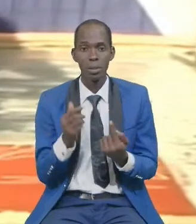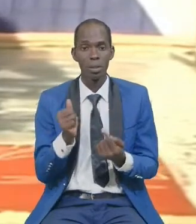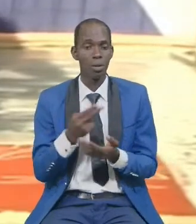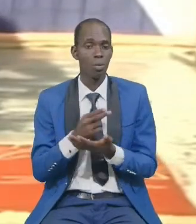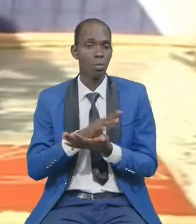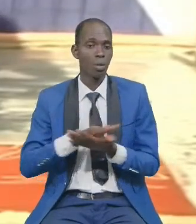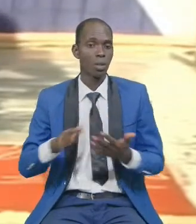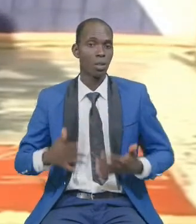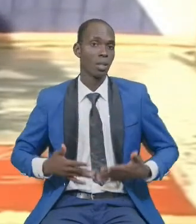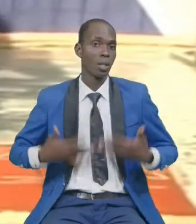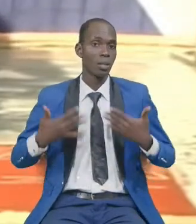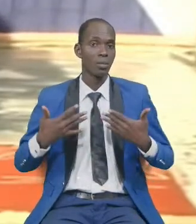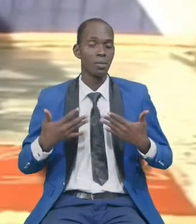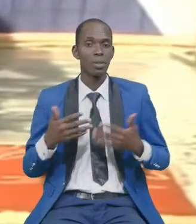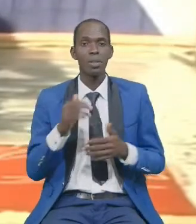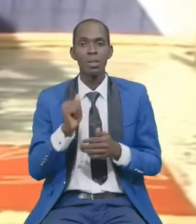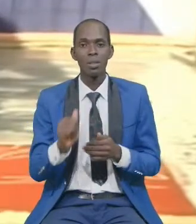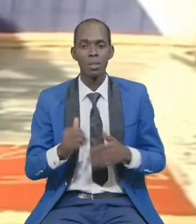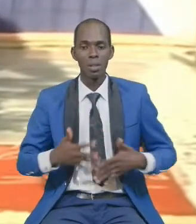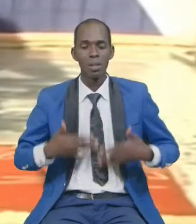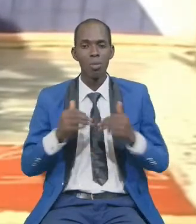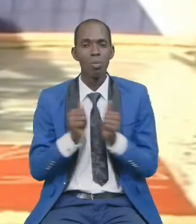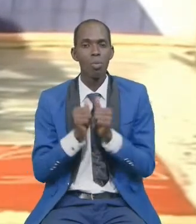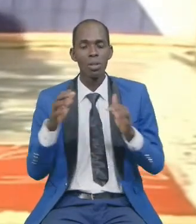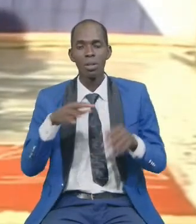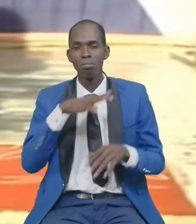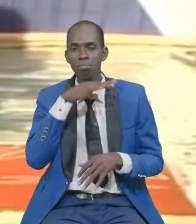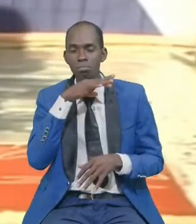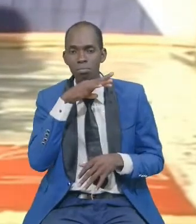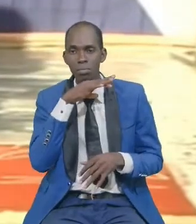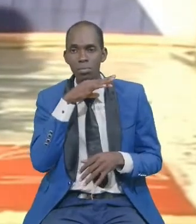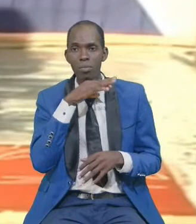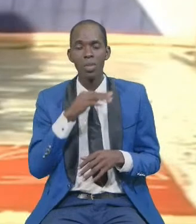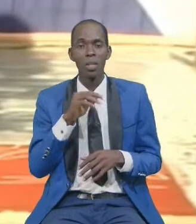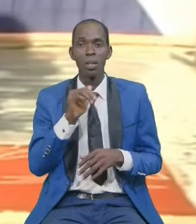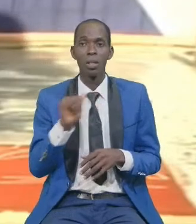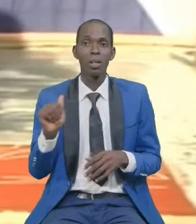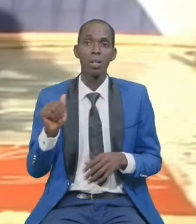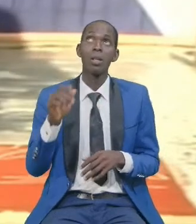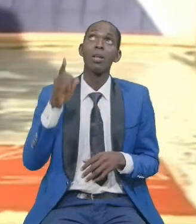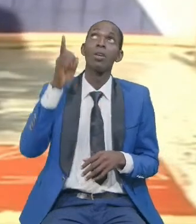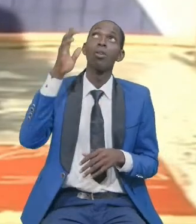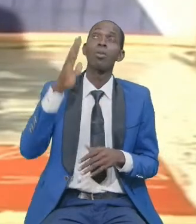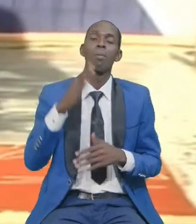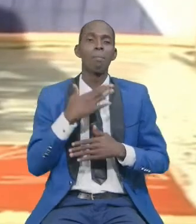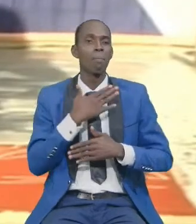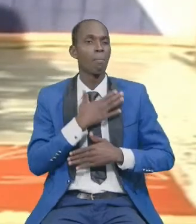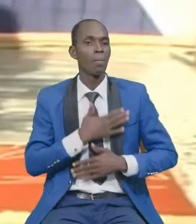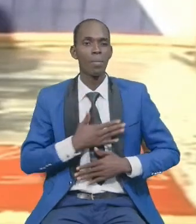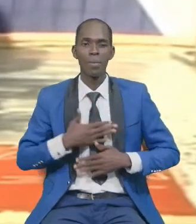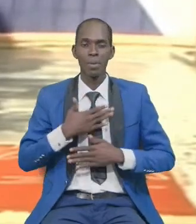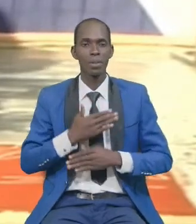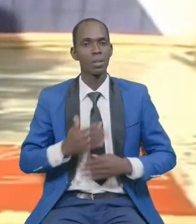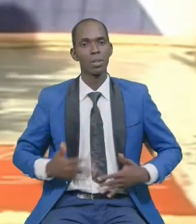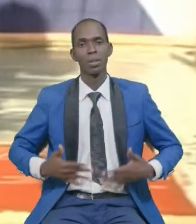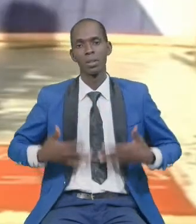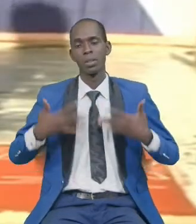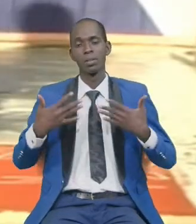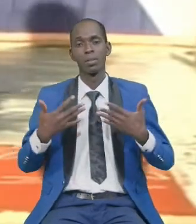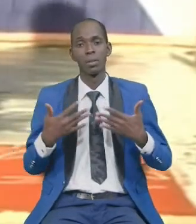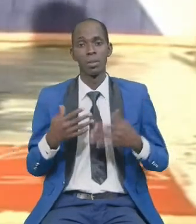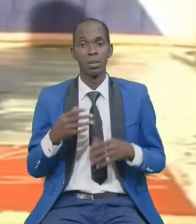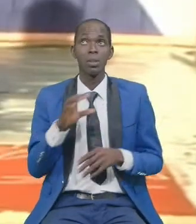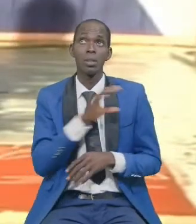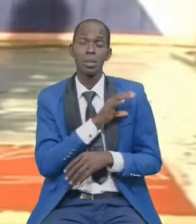life, a spotless life, a God-pleasing life. He did no